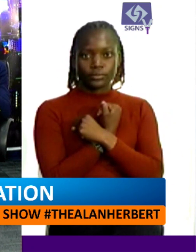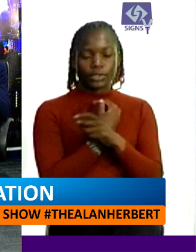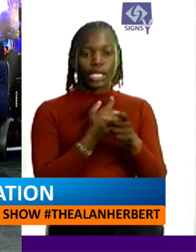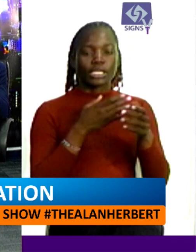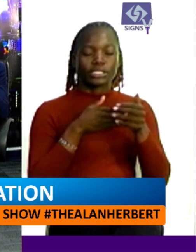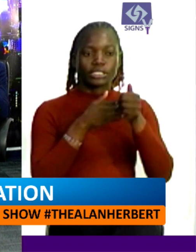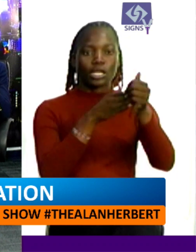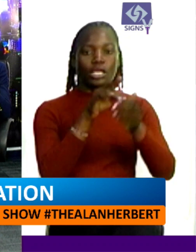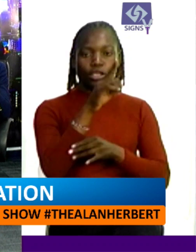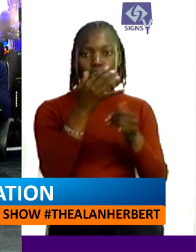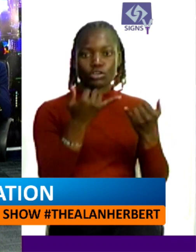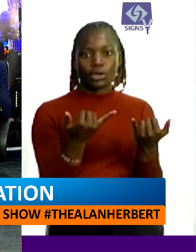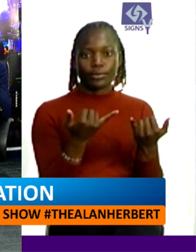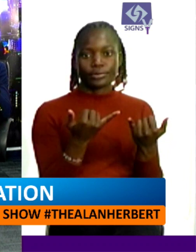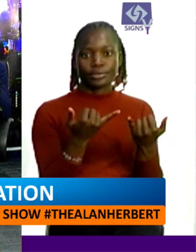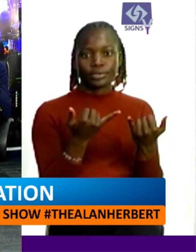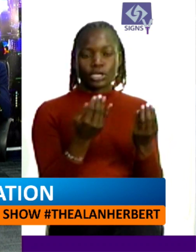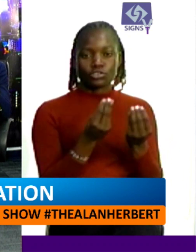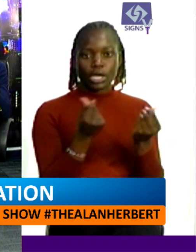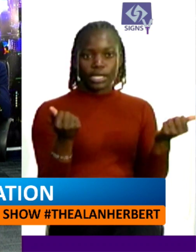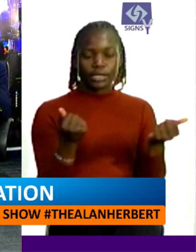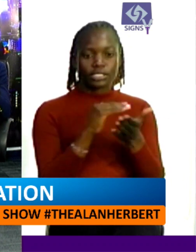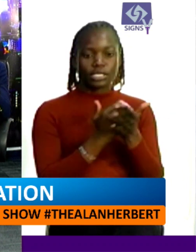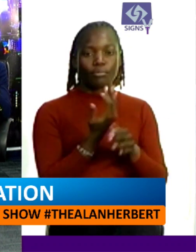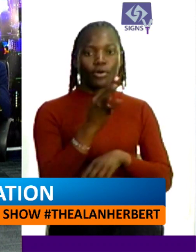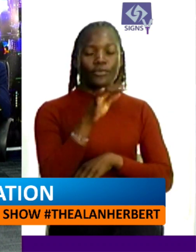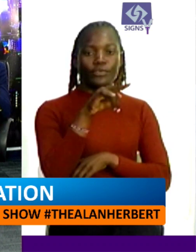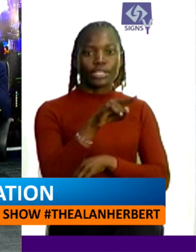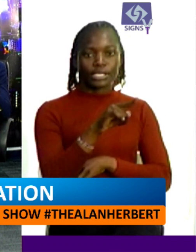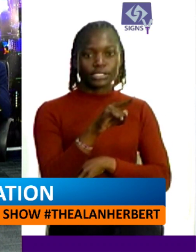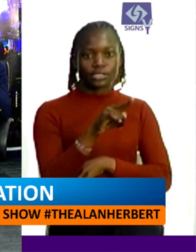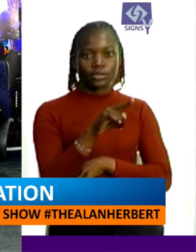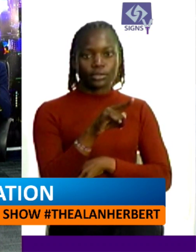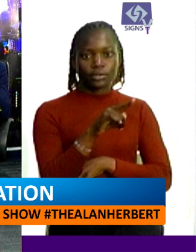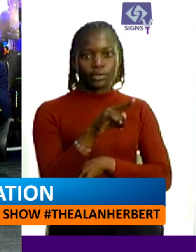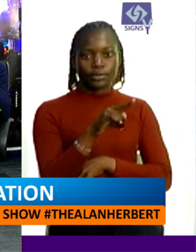driving you now to address some of these pertinent